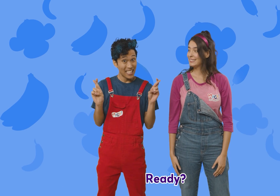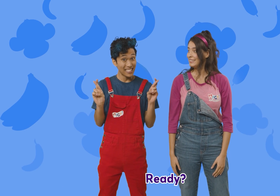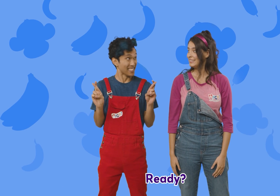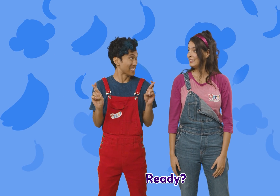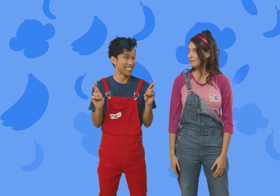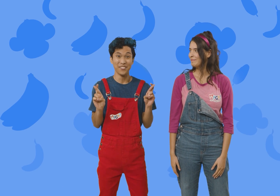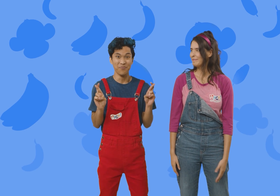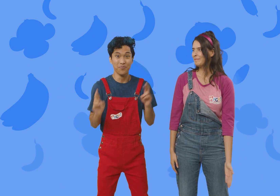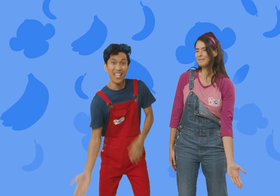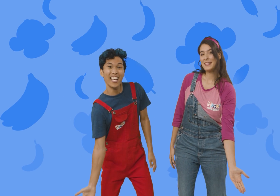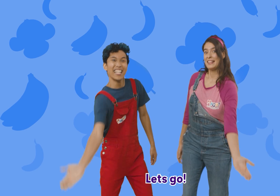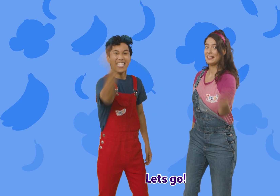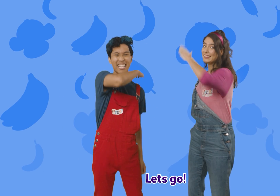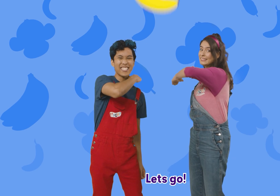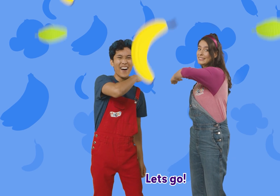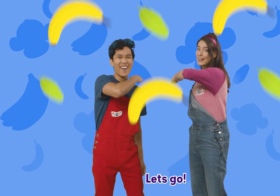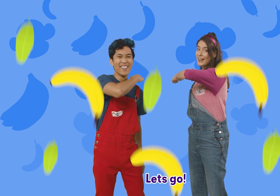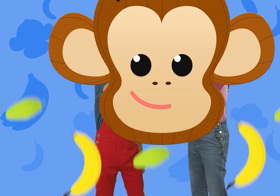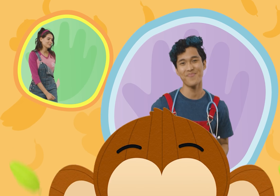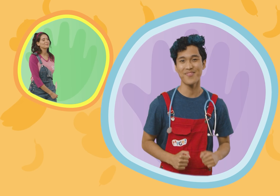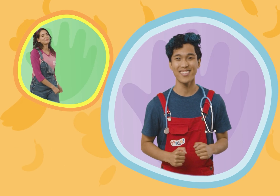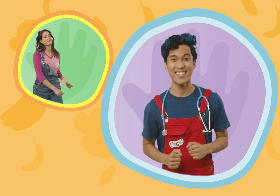Great! Ready? Let's go!